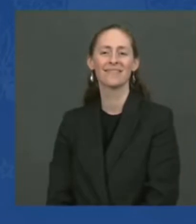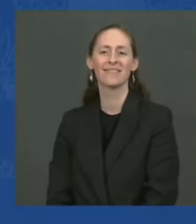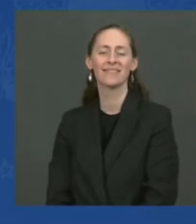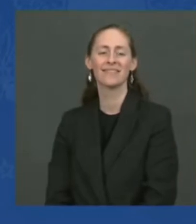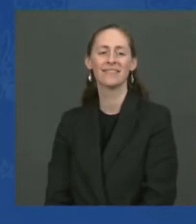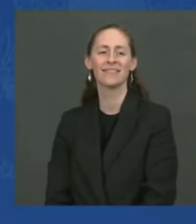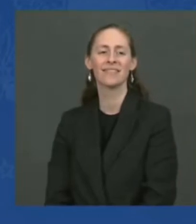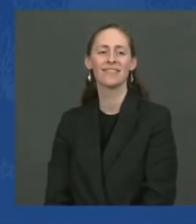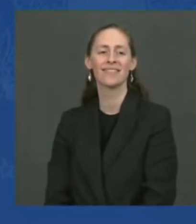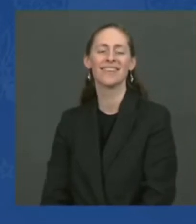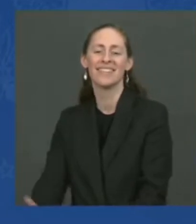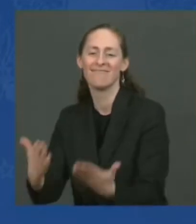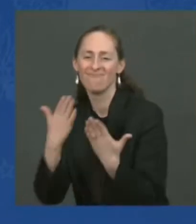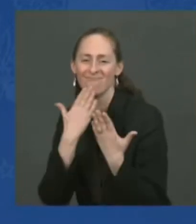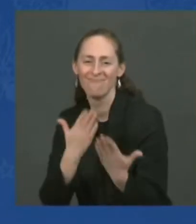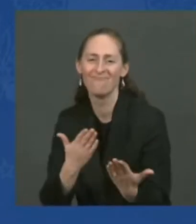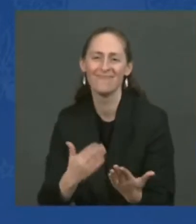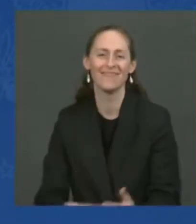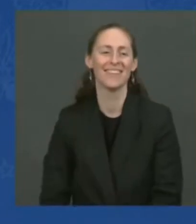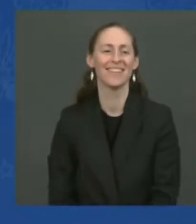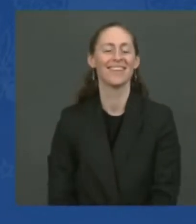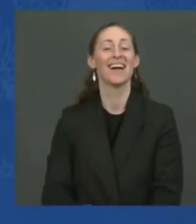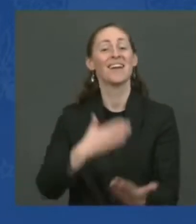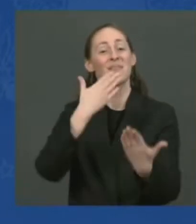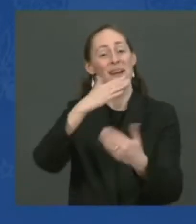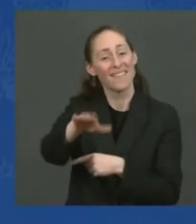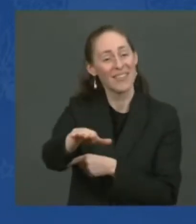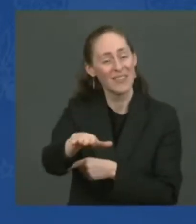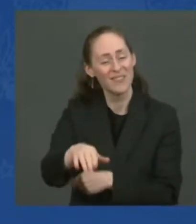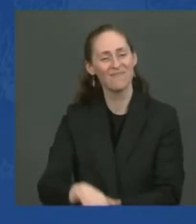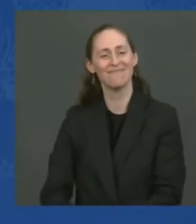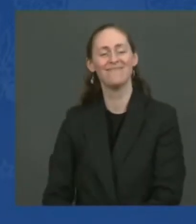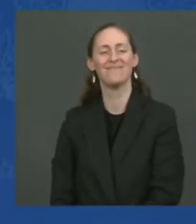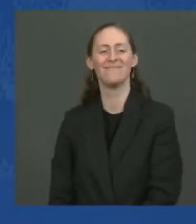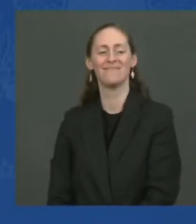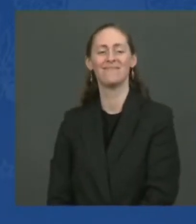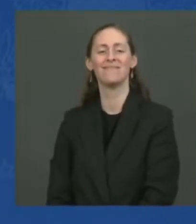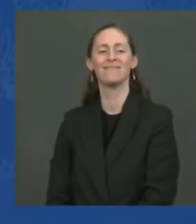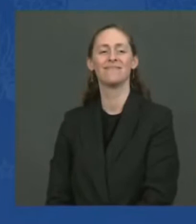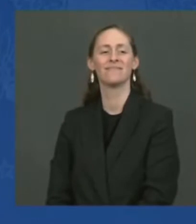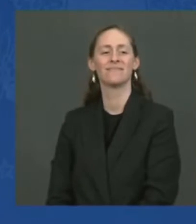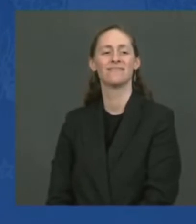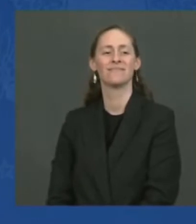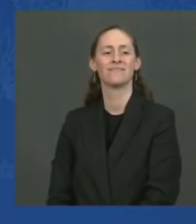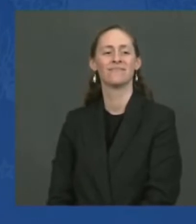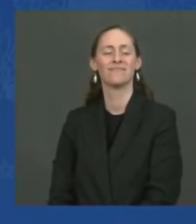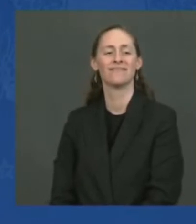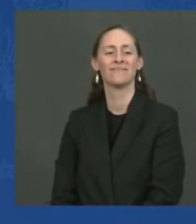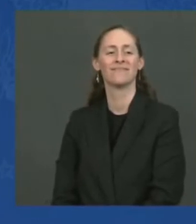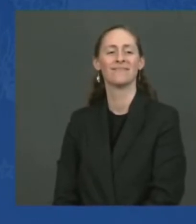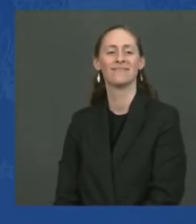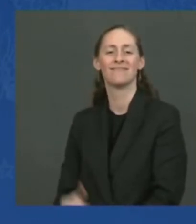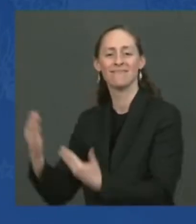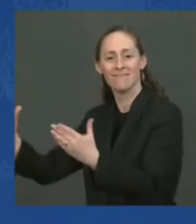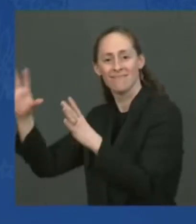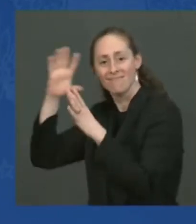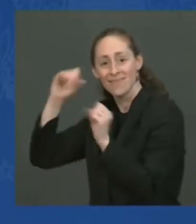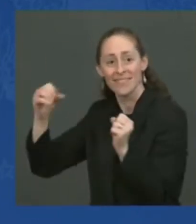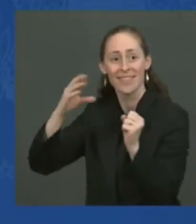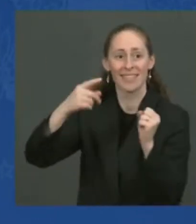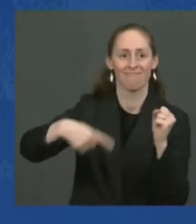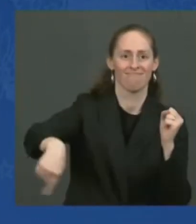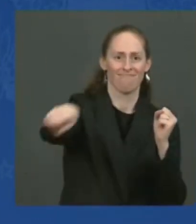Thank you so much. Good afternoon, Mr. President and distinguished guests.